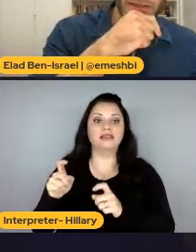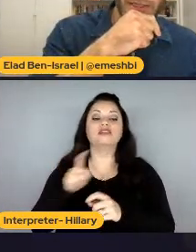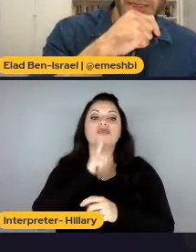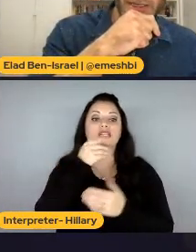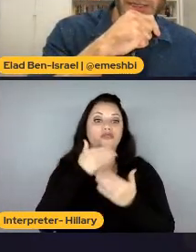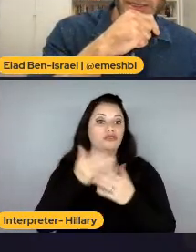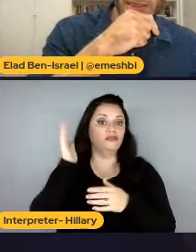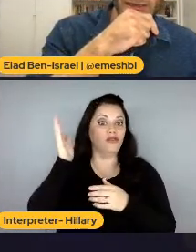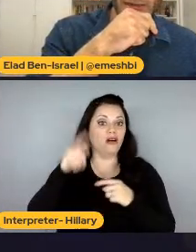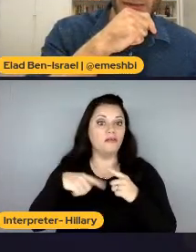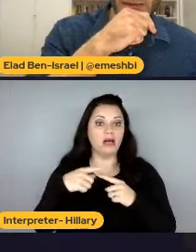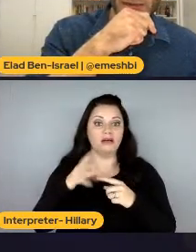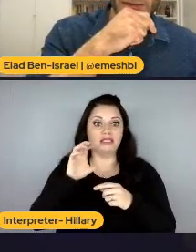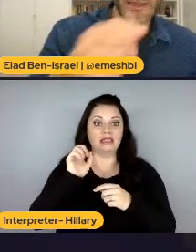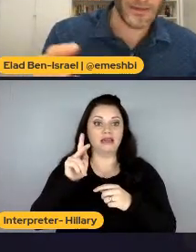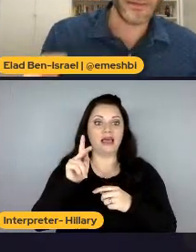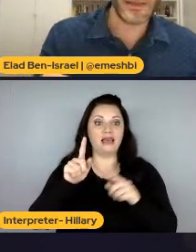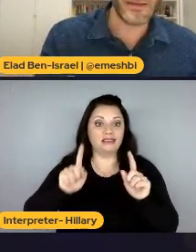talk about CDK testing